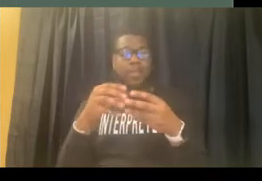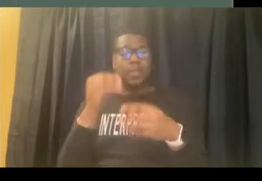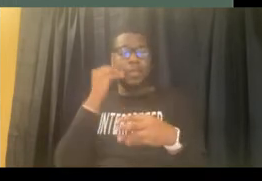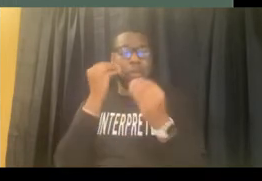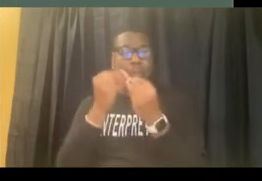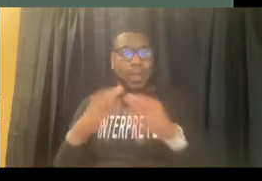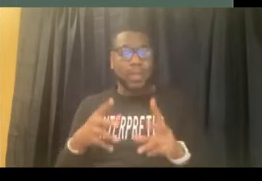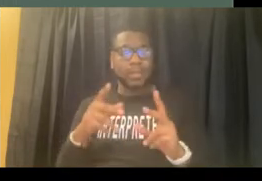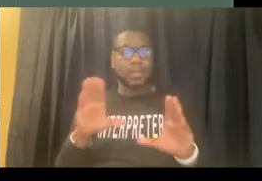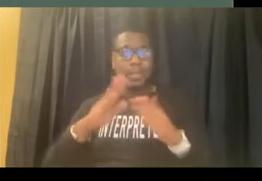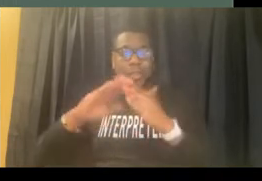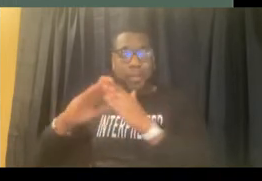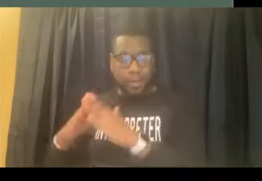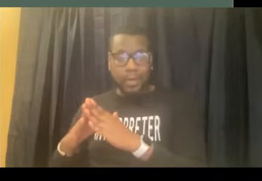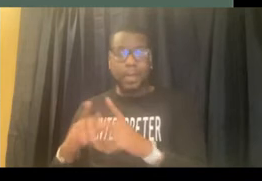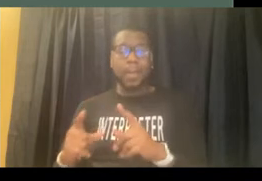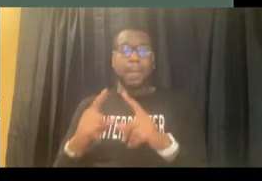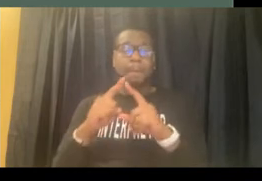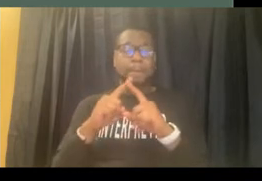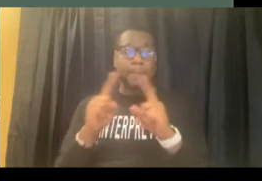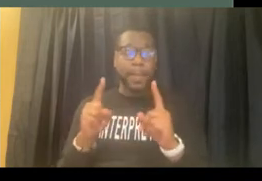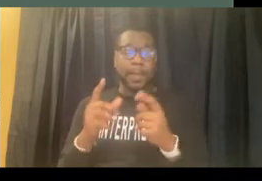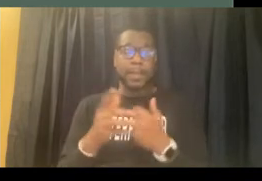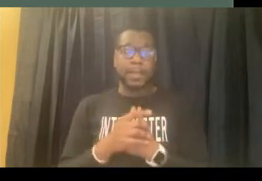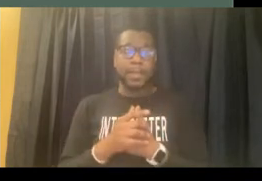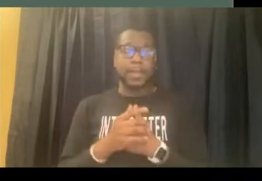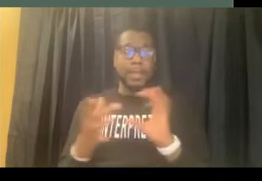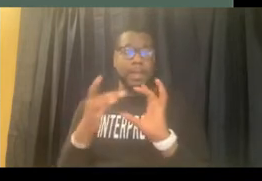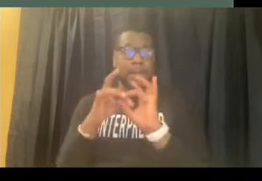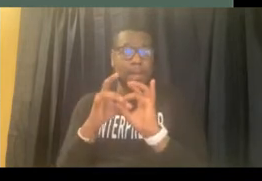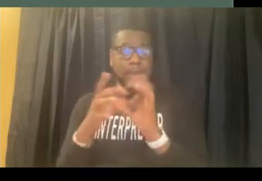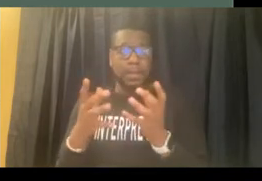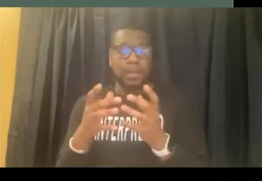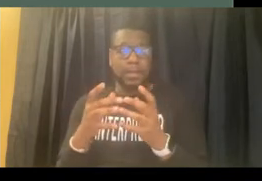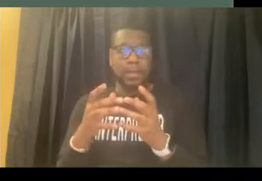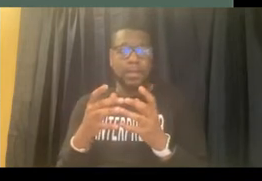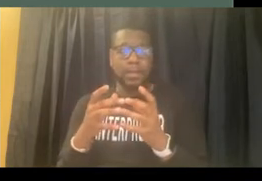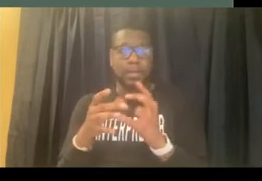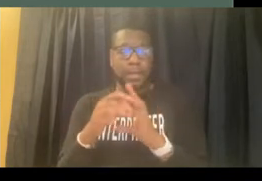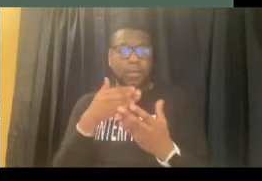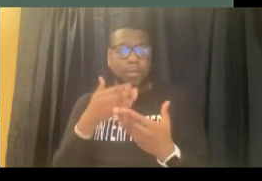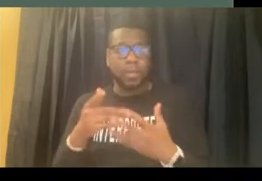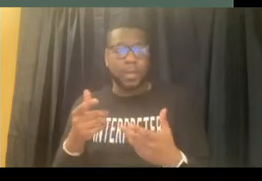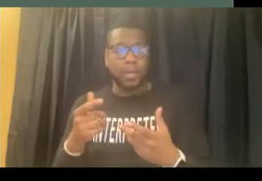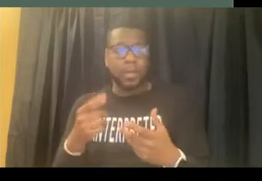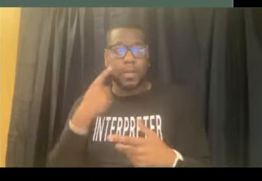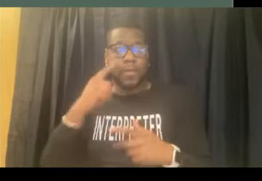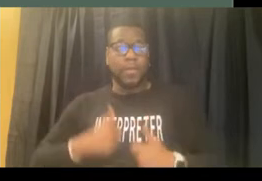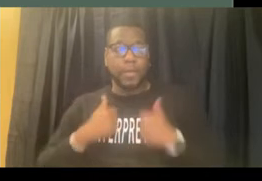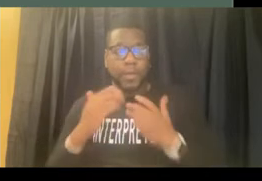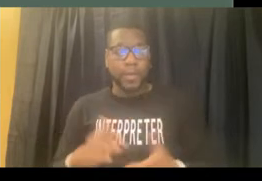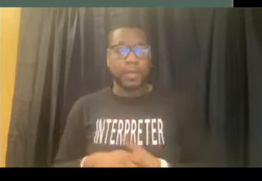most part, they are more active in engaging in survival sex than their white counterparts in order to survive.